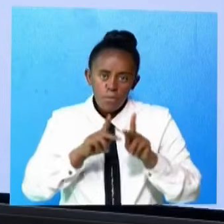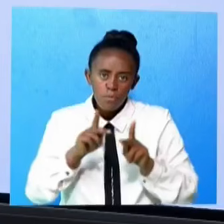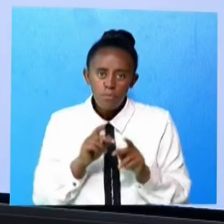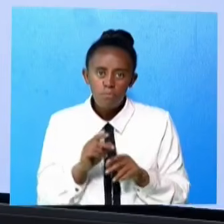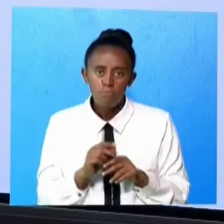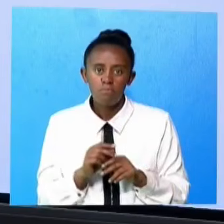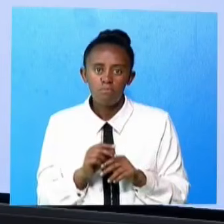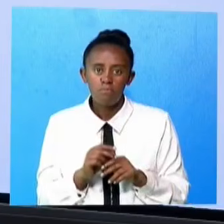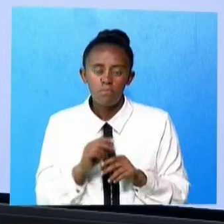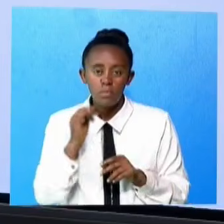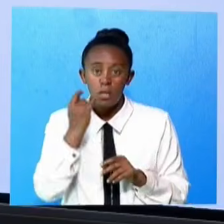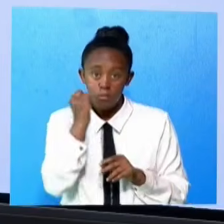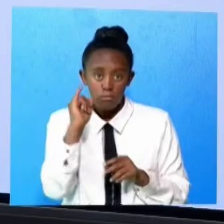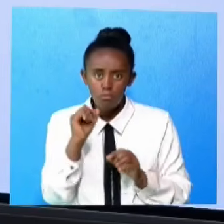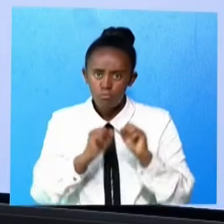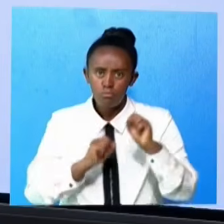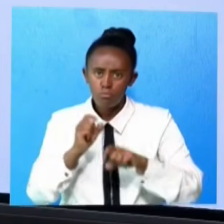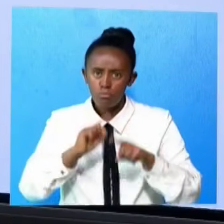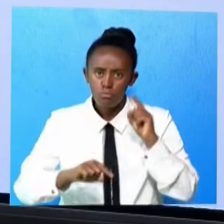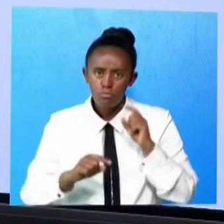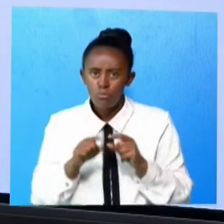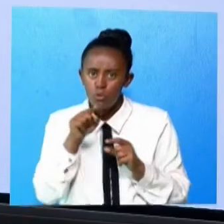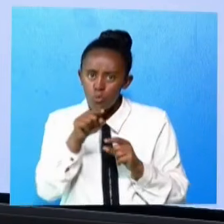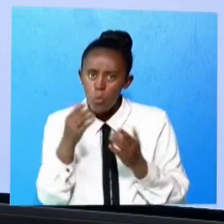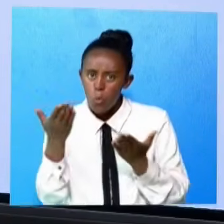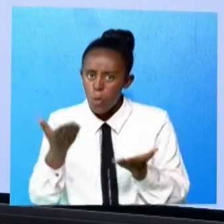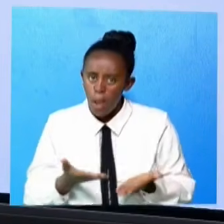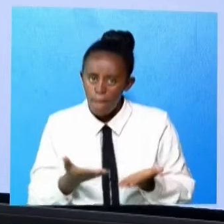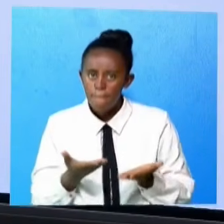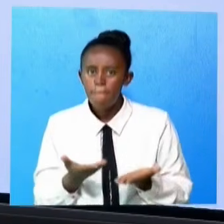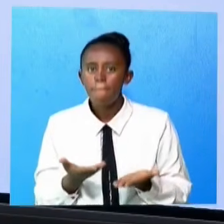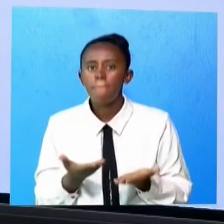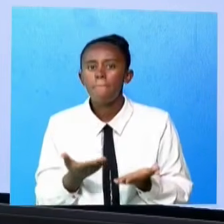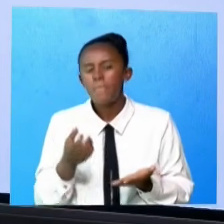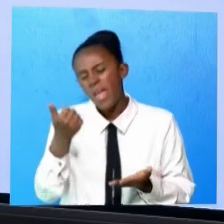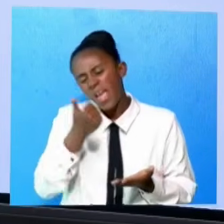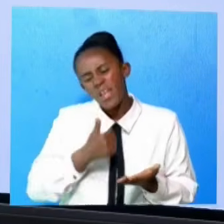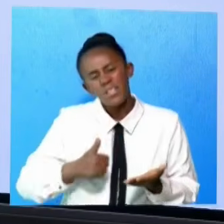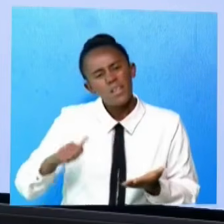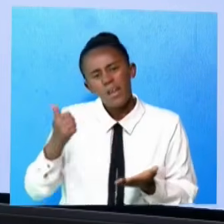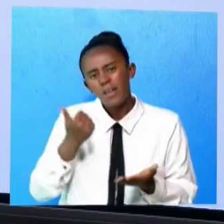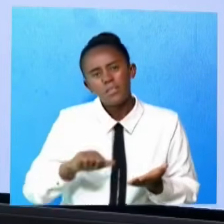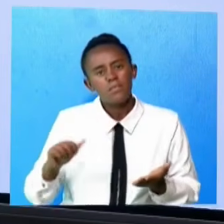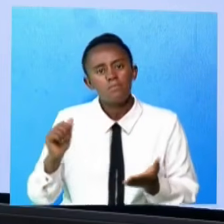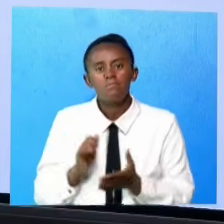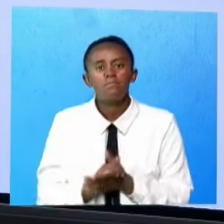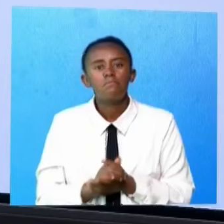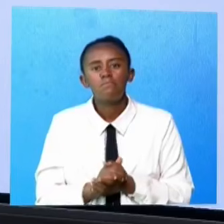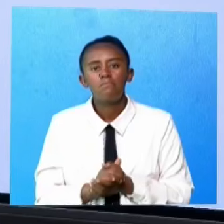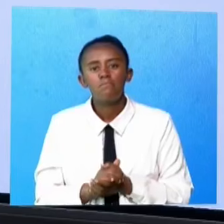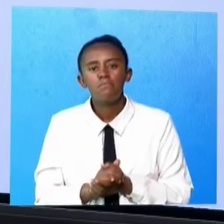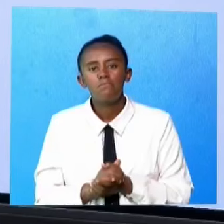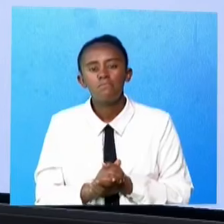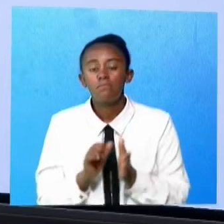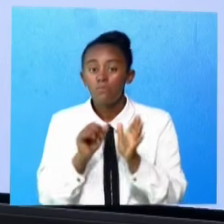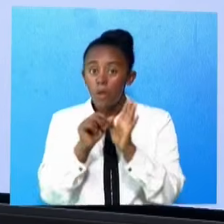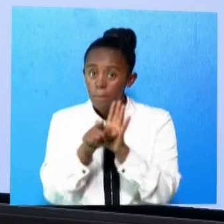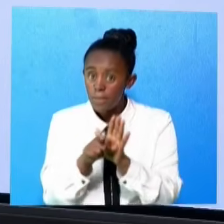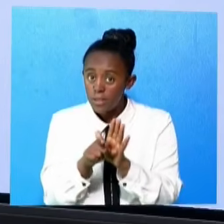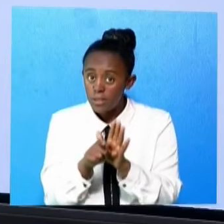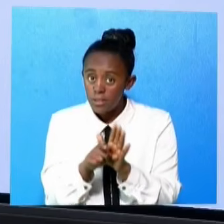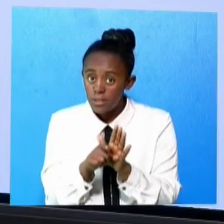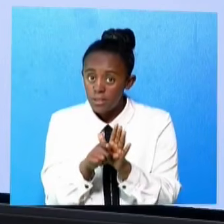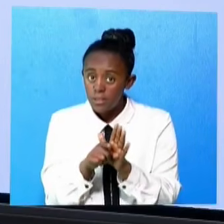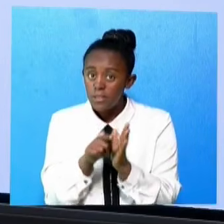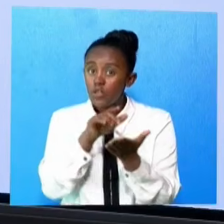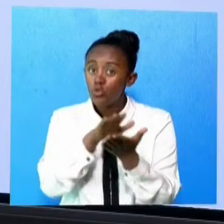such issues, but also you are welcome to talk about any events. For example, our